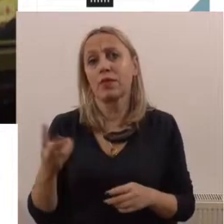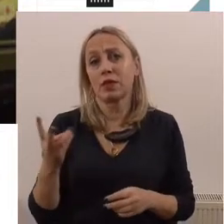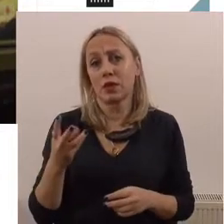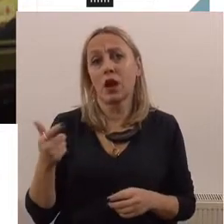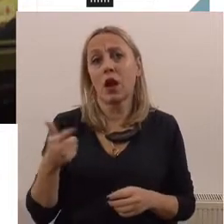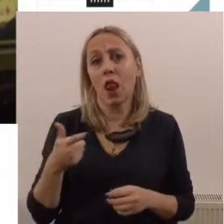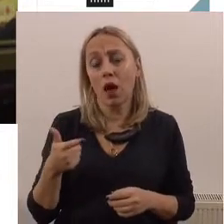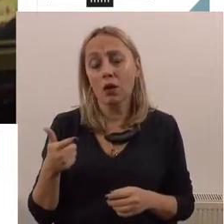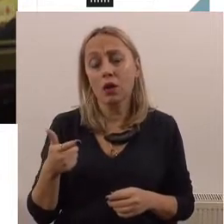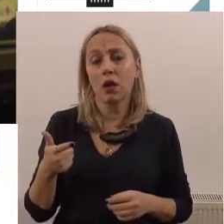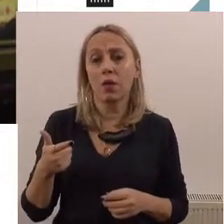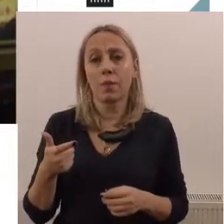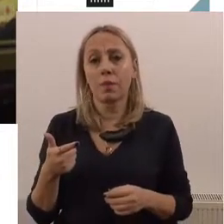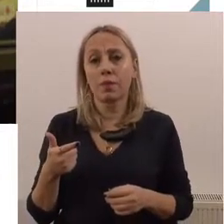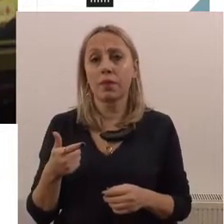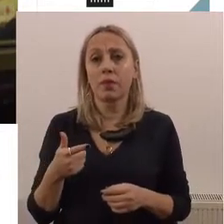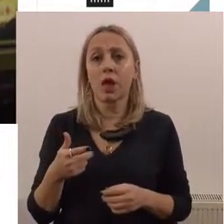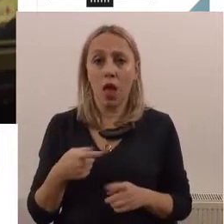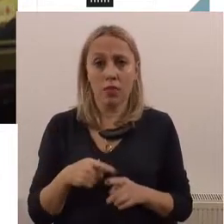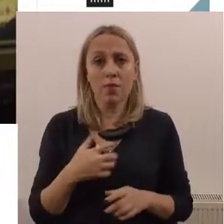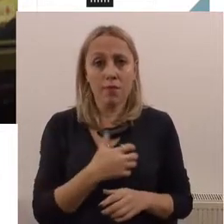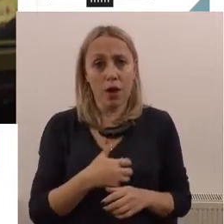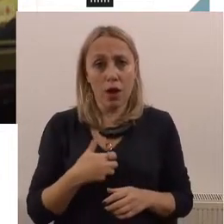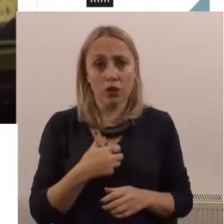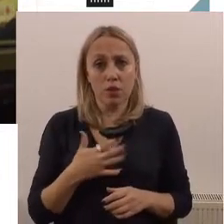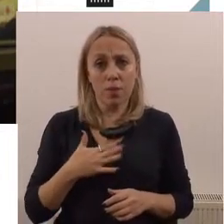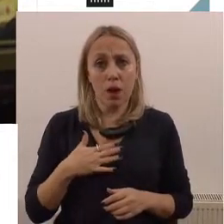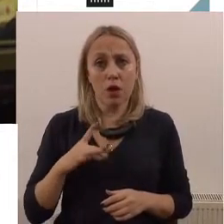involving me as accessibility